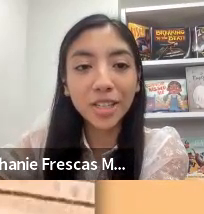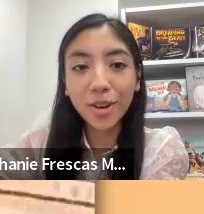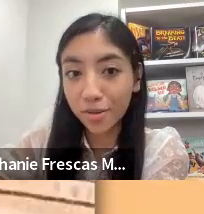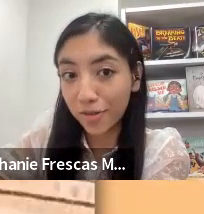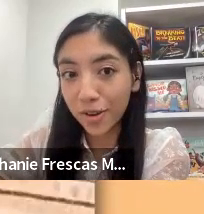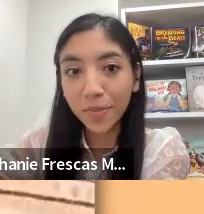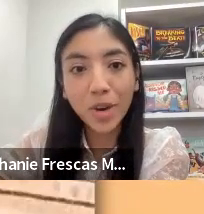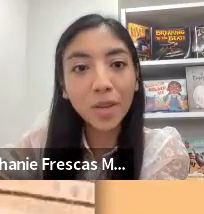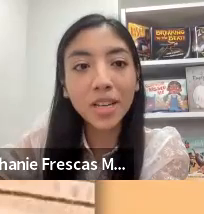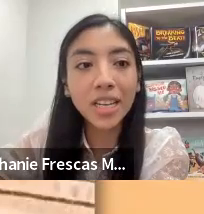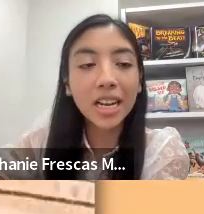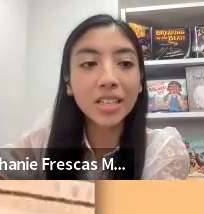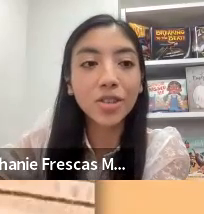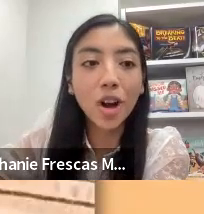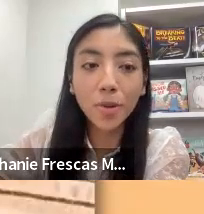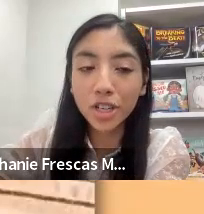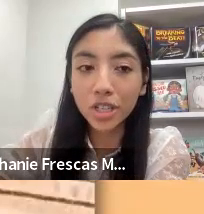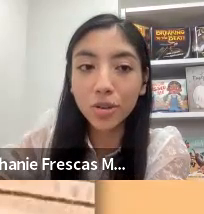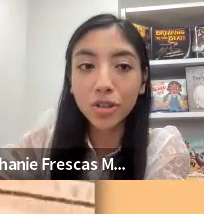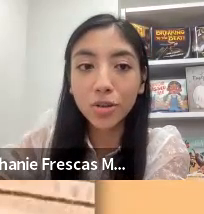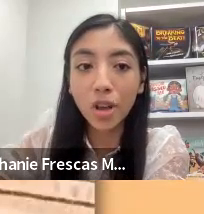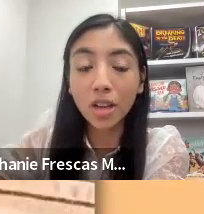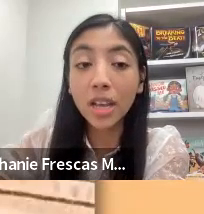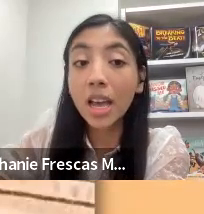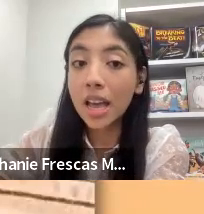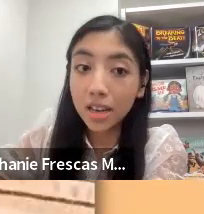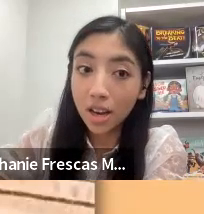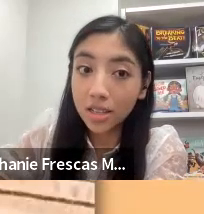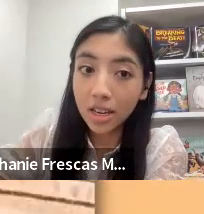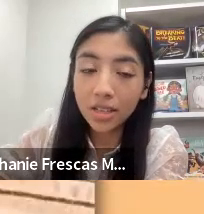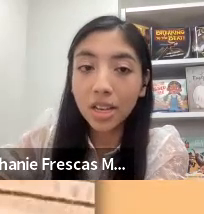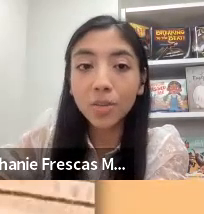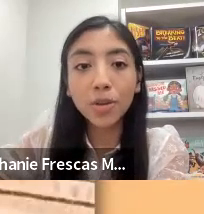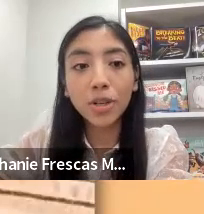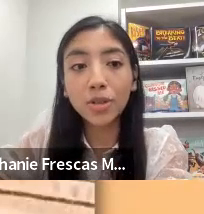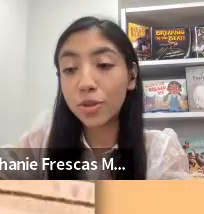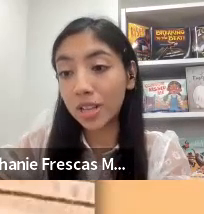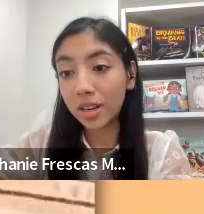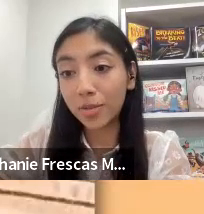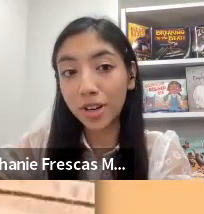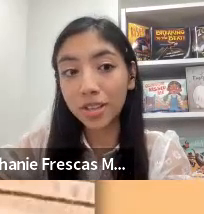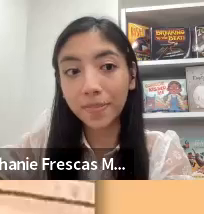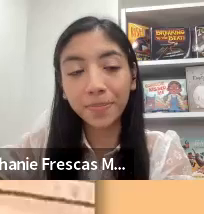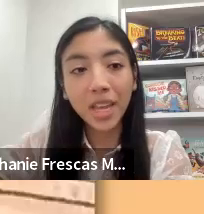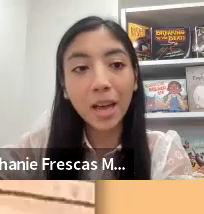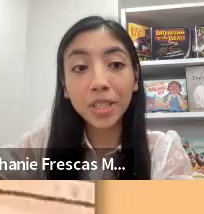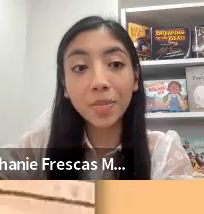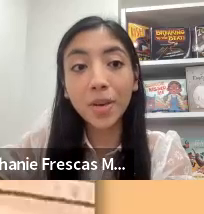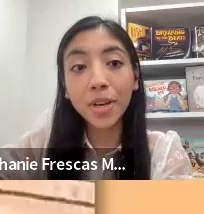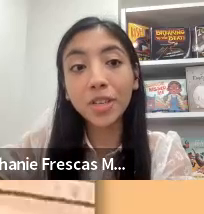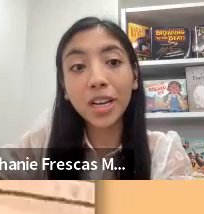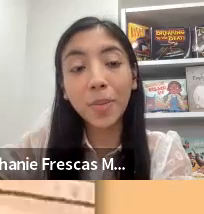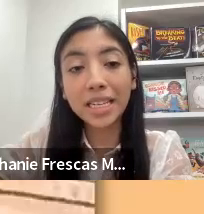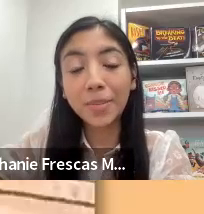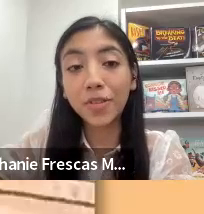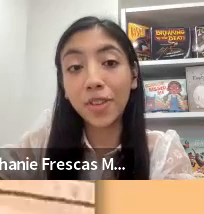the book in a starred review, recommending it as a strong purchase to introduce loss and not incidentally expose students to translated works. Empty and